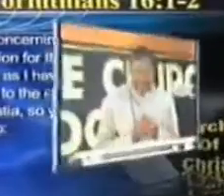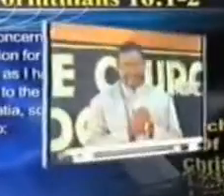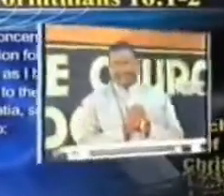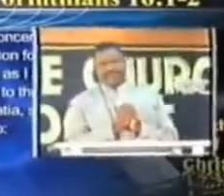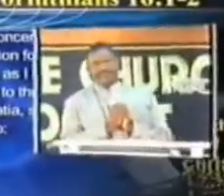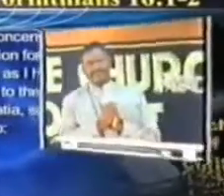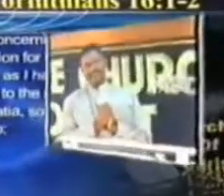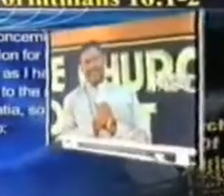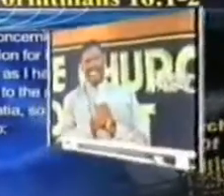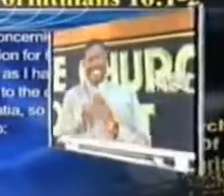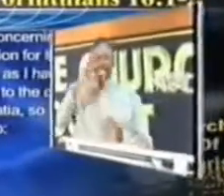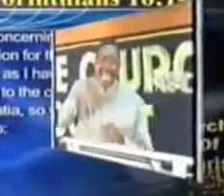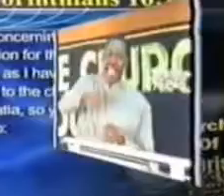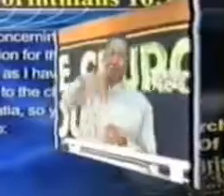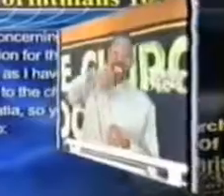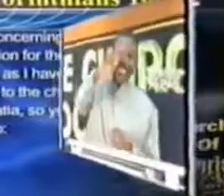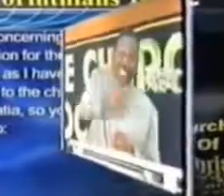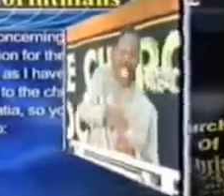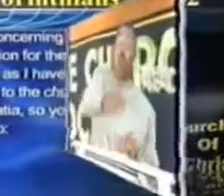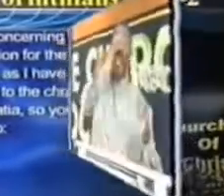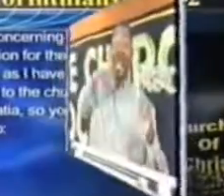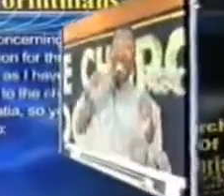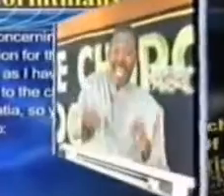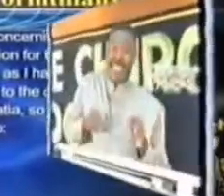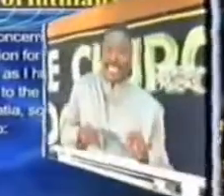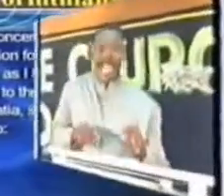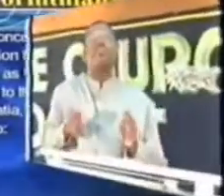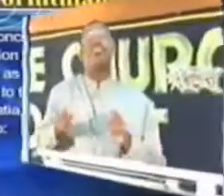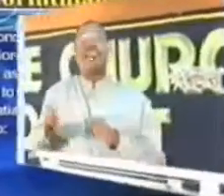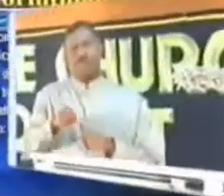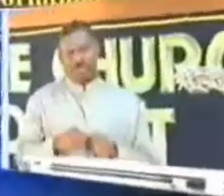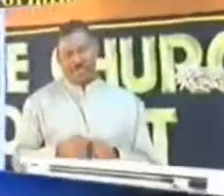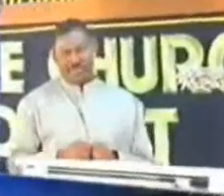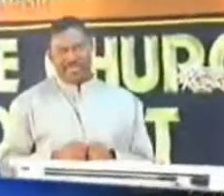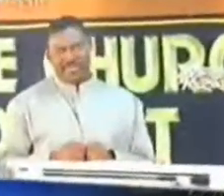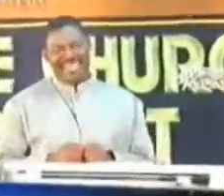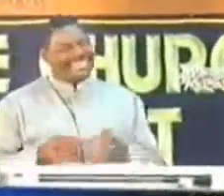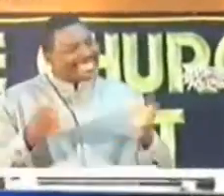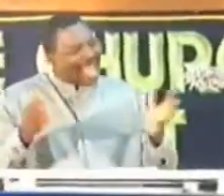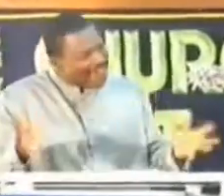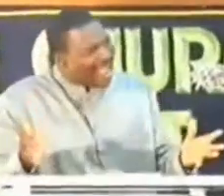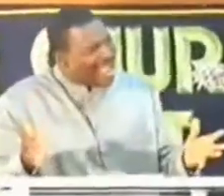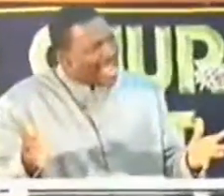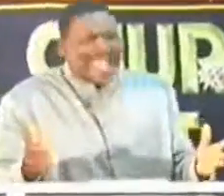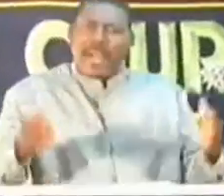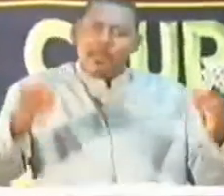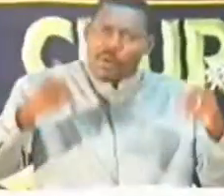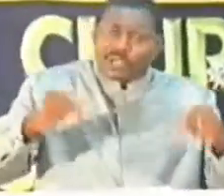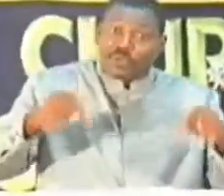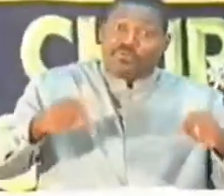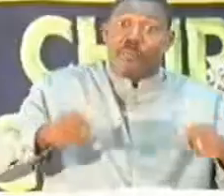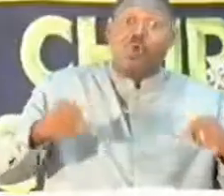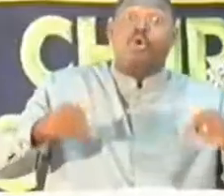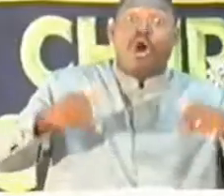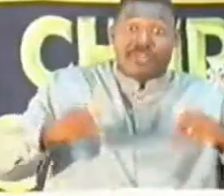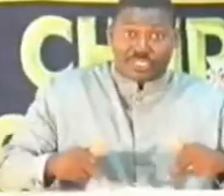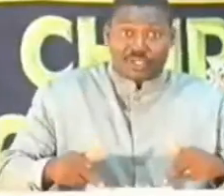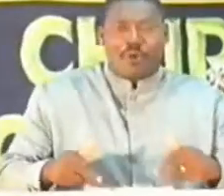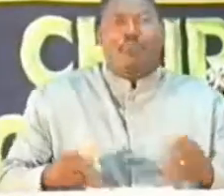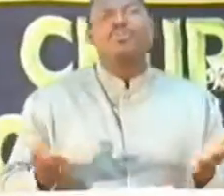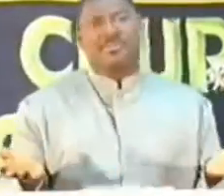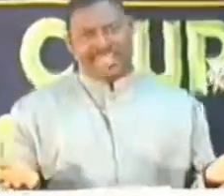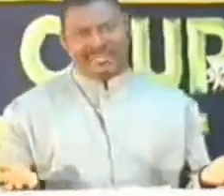de sadia mashisha ewa galati asori asori ni mono sara ena mu kristofu wa muo